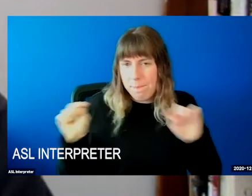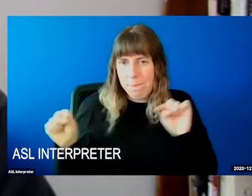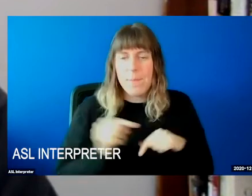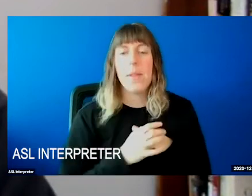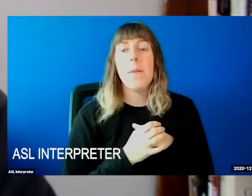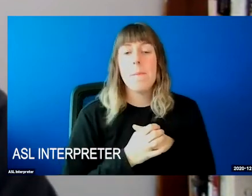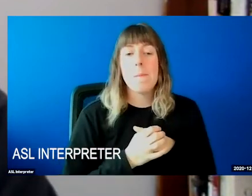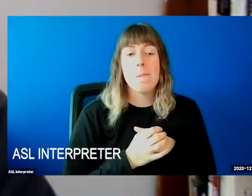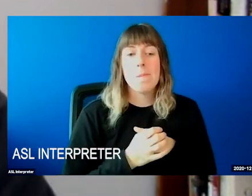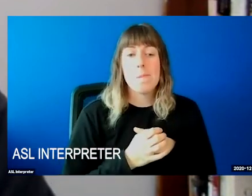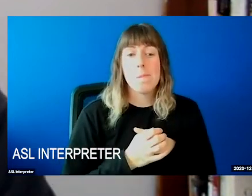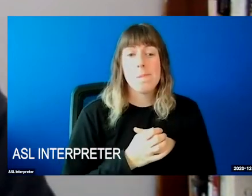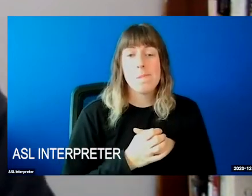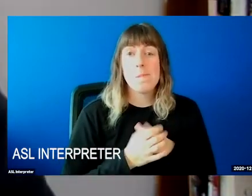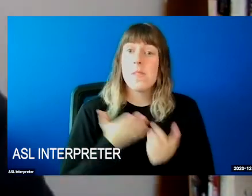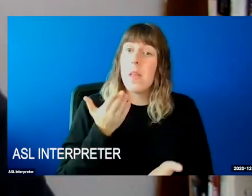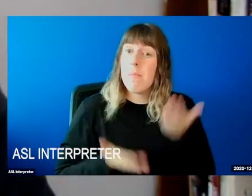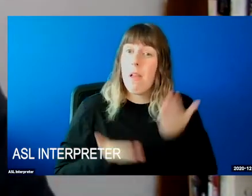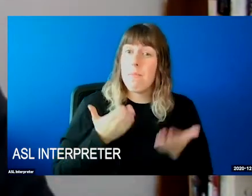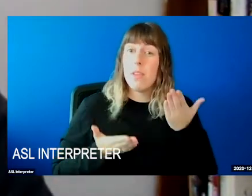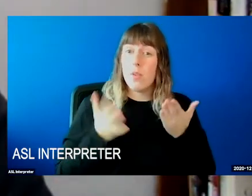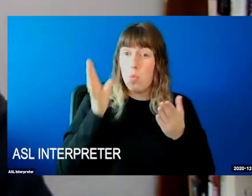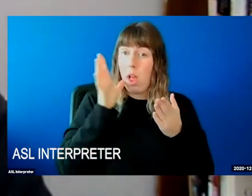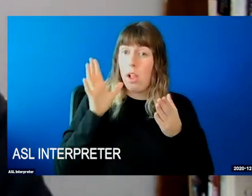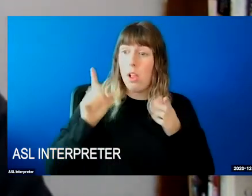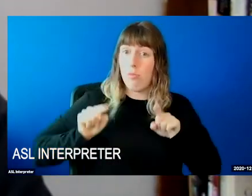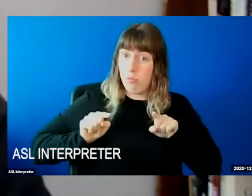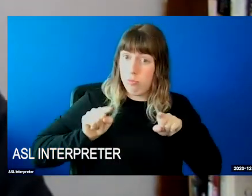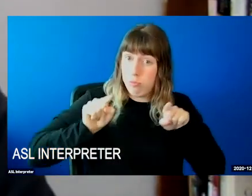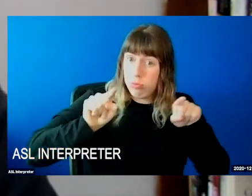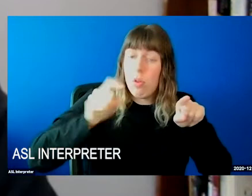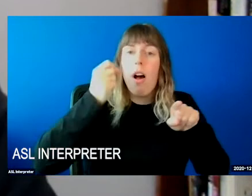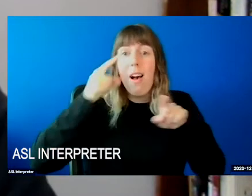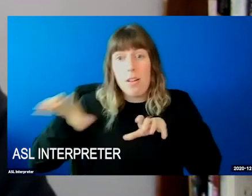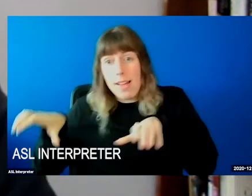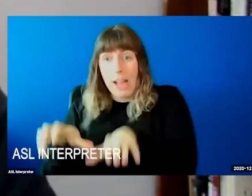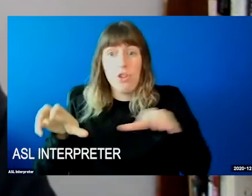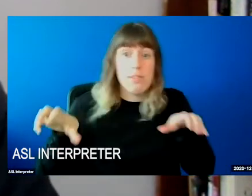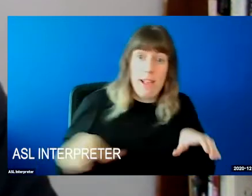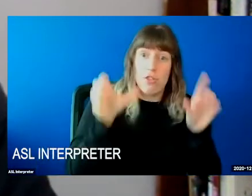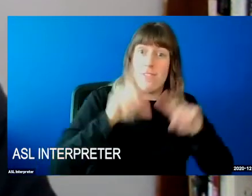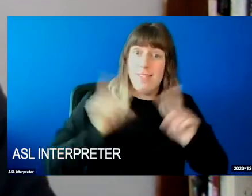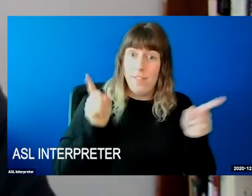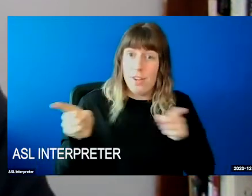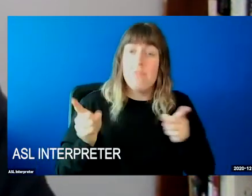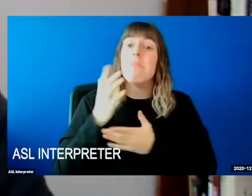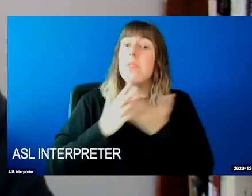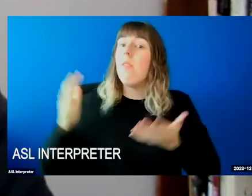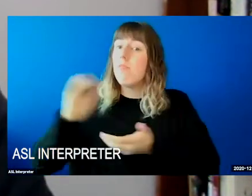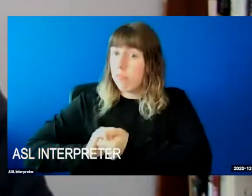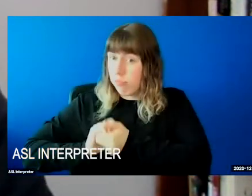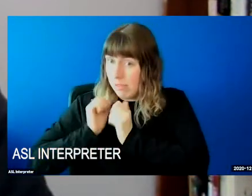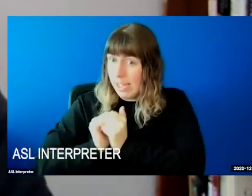others. We might act separately, but more or less in the same direction. There's some things we do together, some things